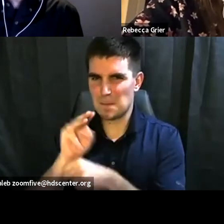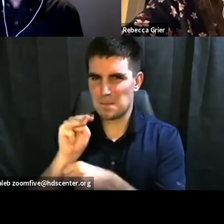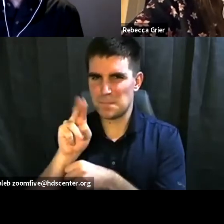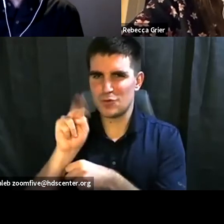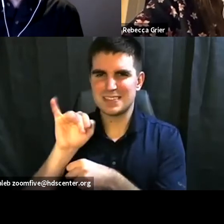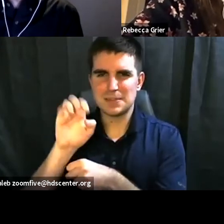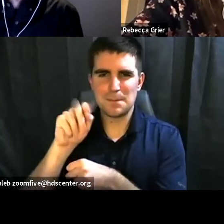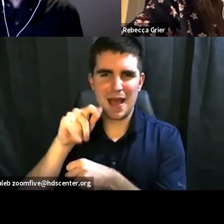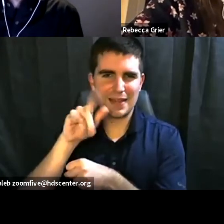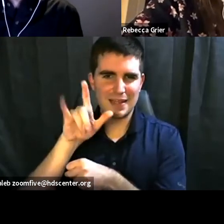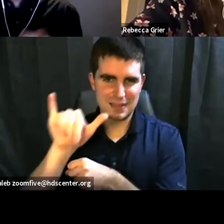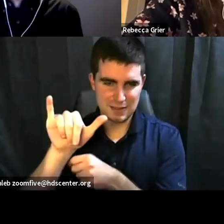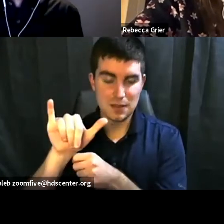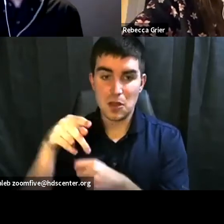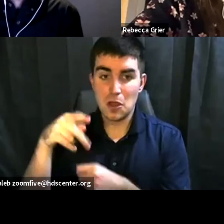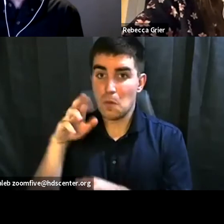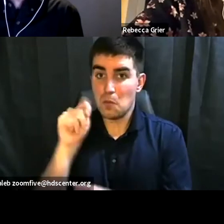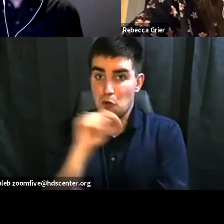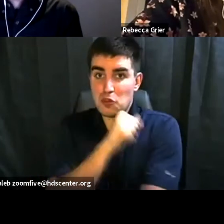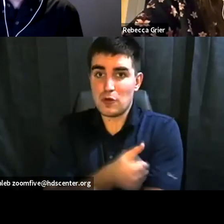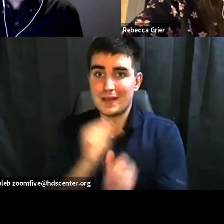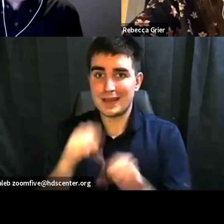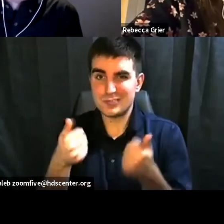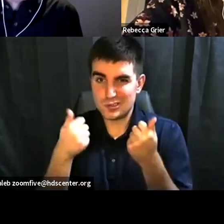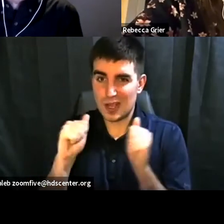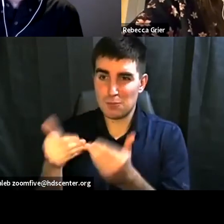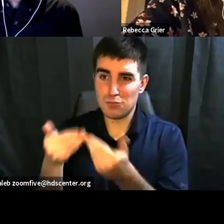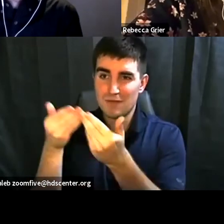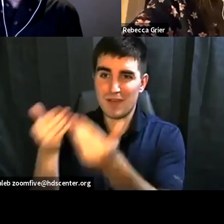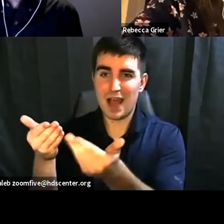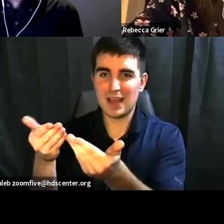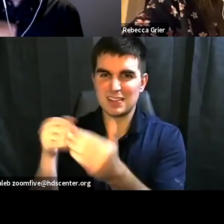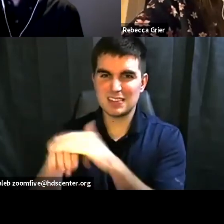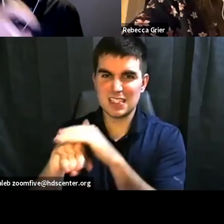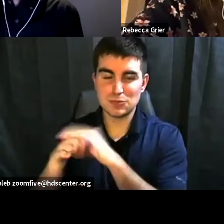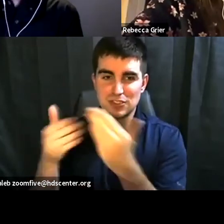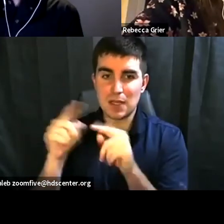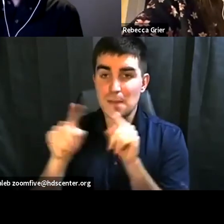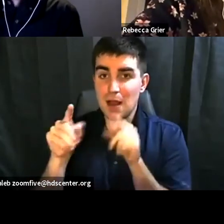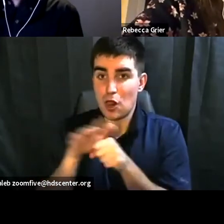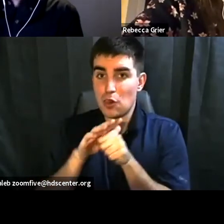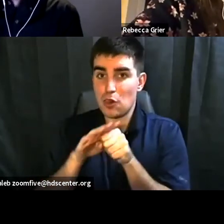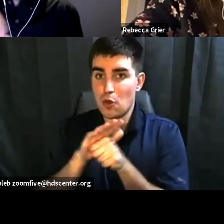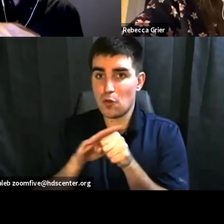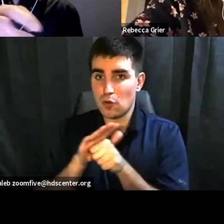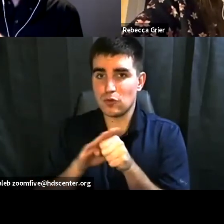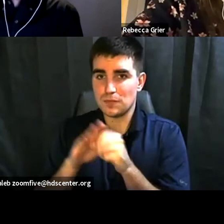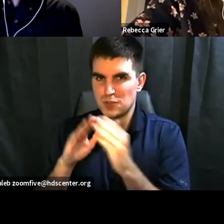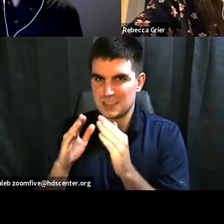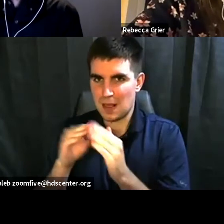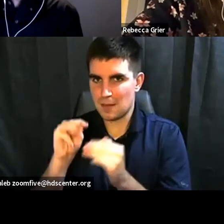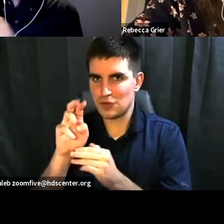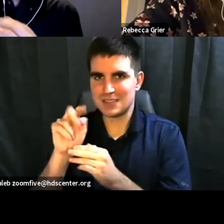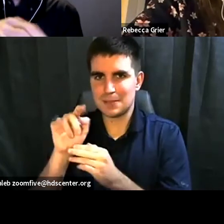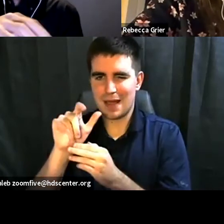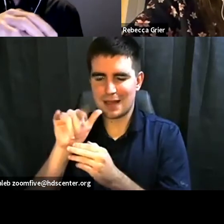And so Port Authority can try to provide accessible service, but a local municipality, their